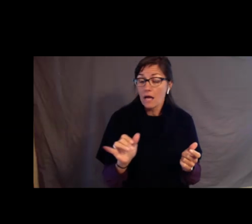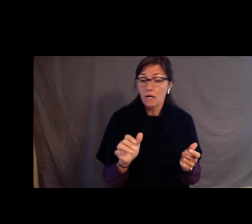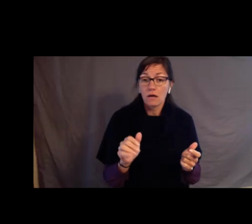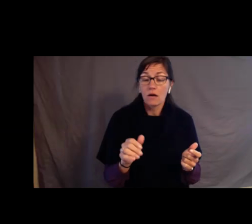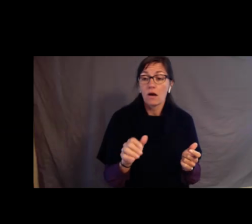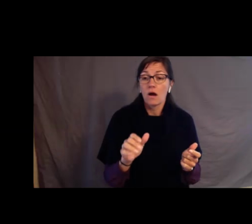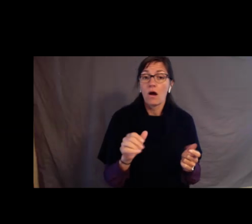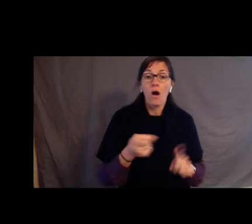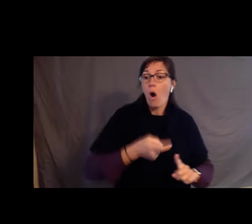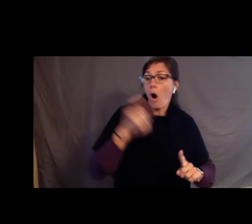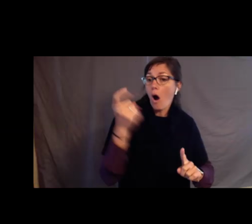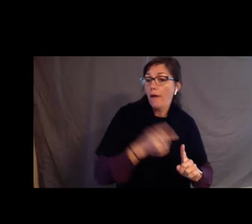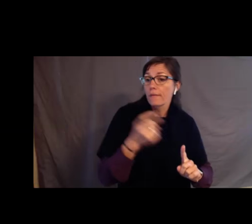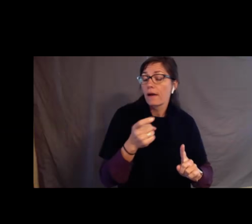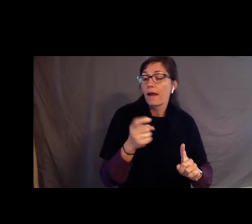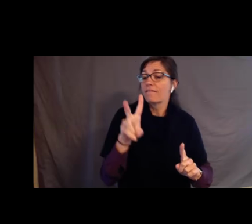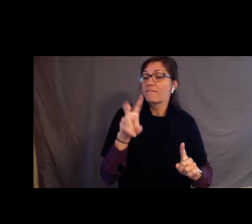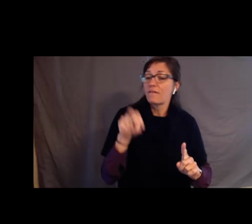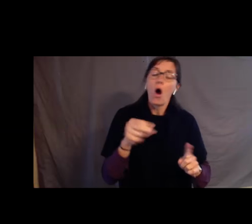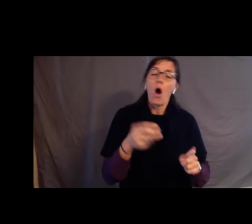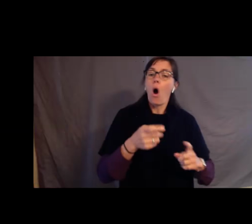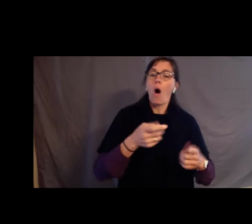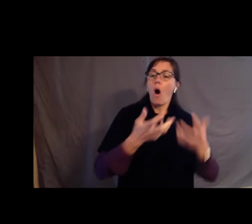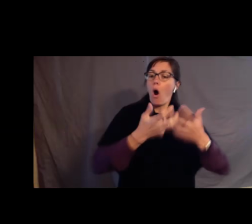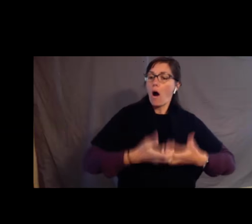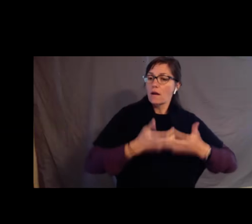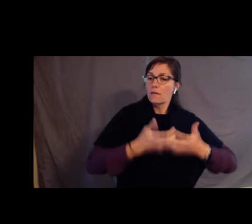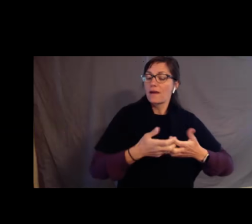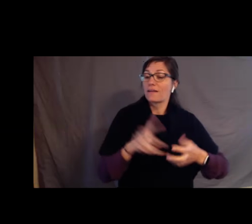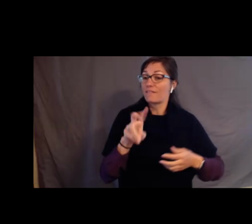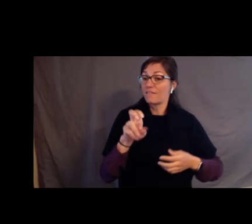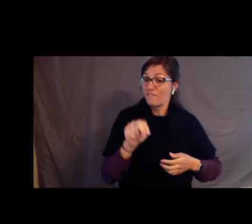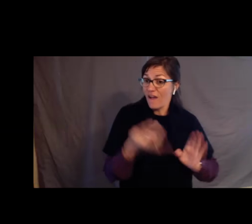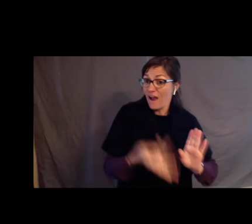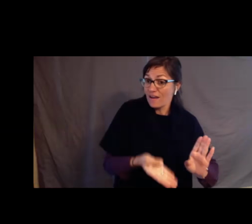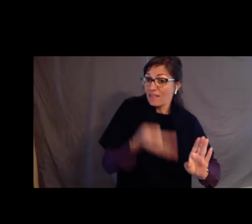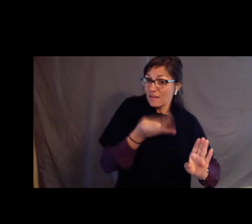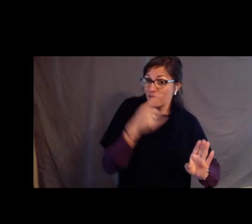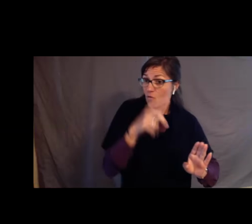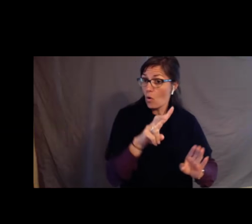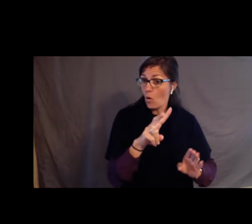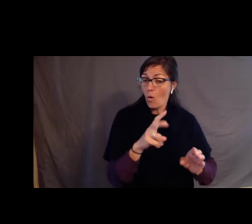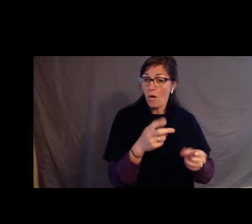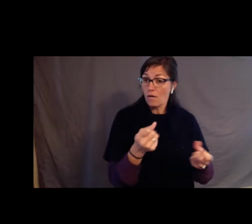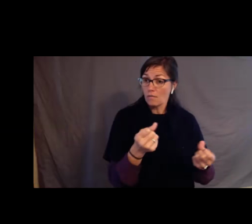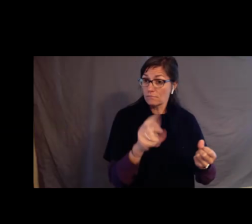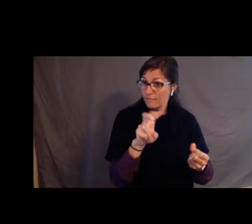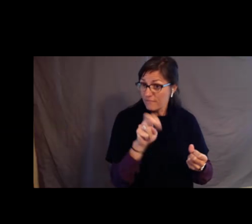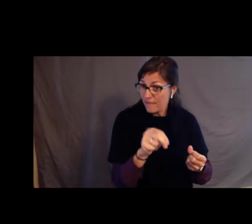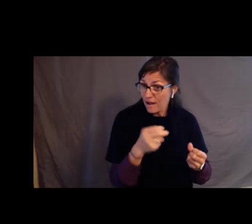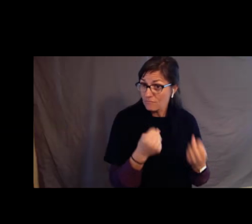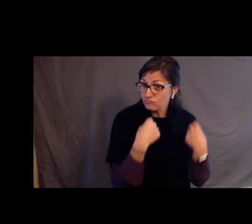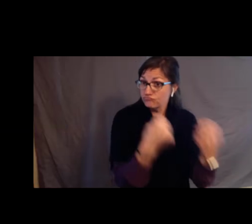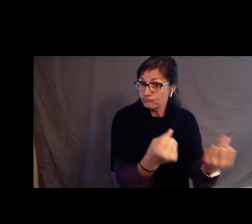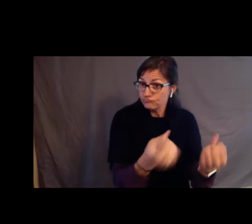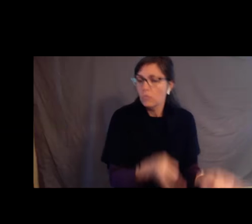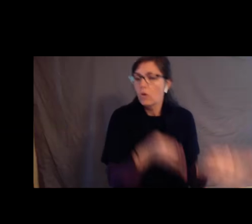van lift for a wheelchair, or something as small as a grip on a pencil or Velcro on a